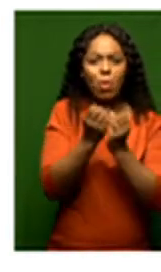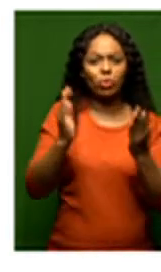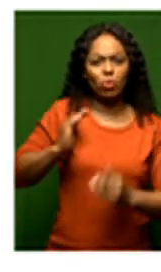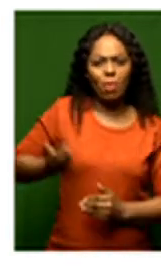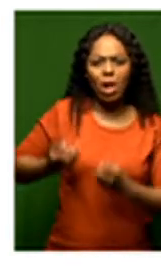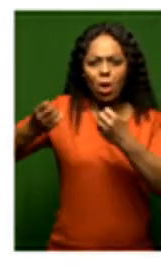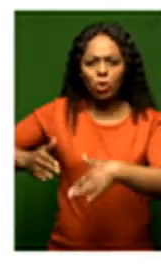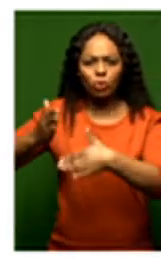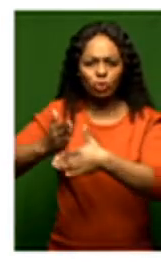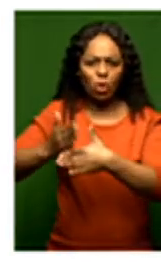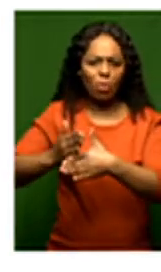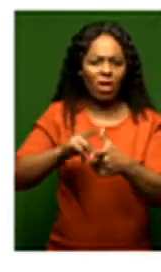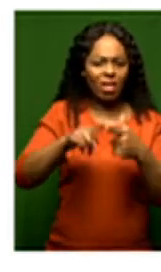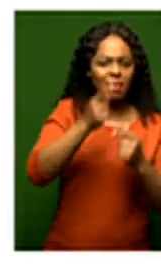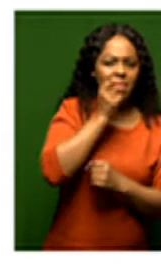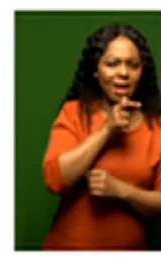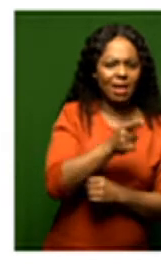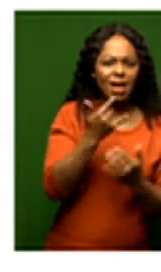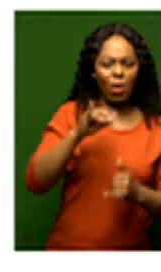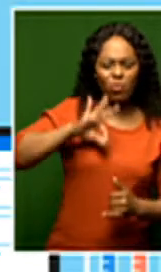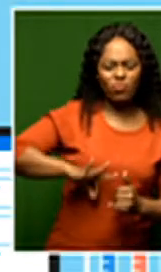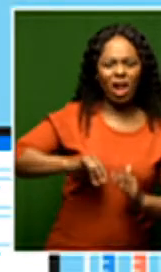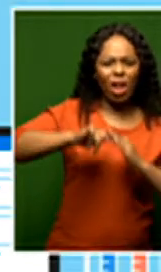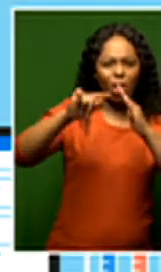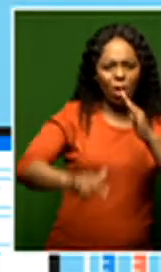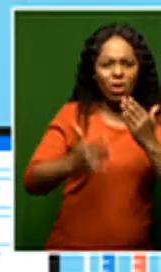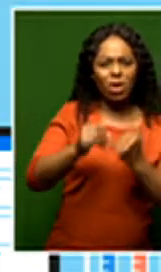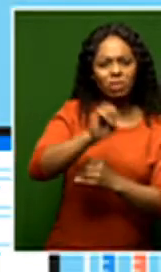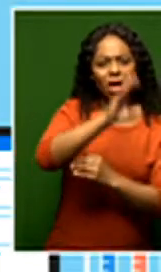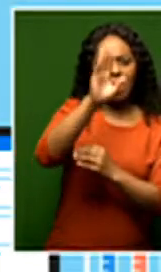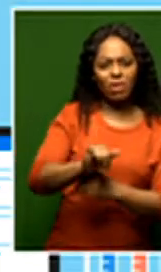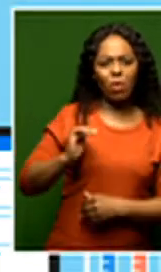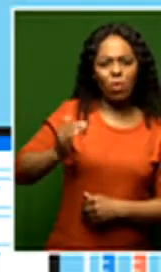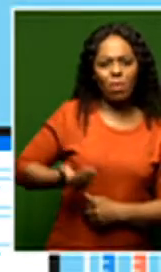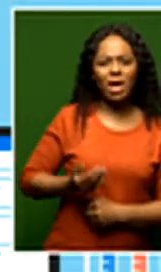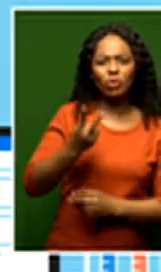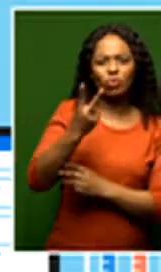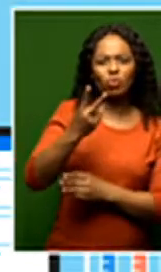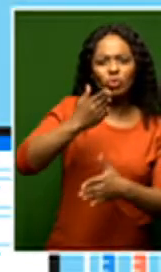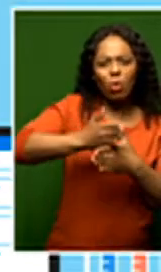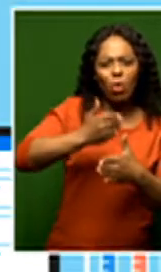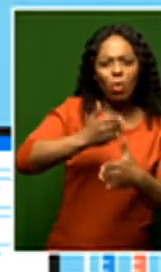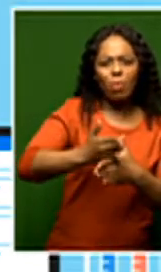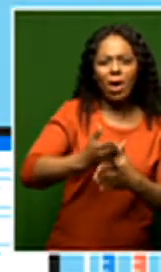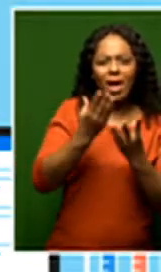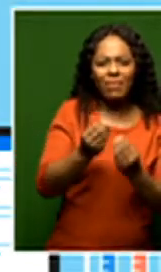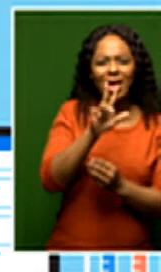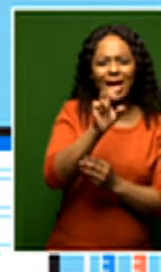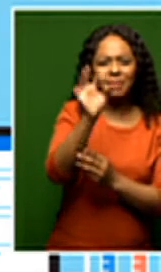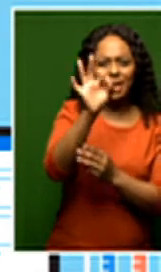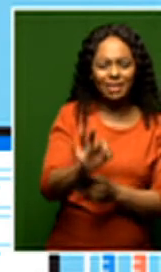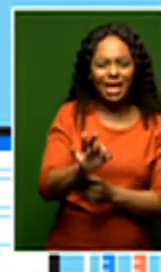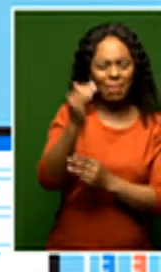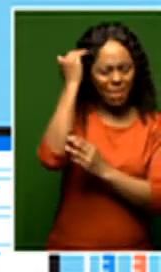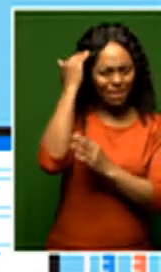jobs in the low-income countries. South African studies show women account for two-thirds of job losses. Women had 80% more